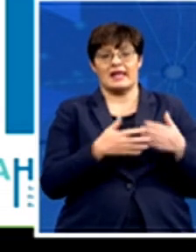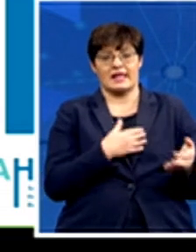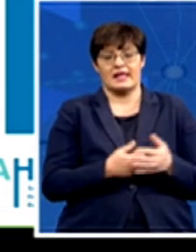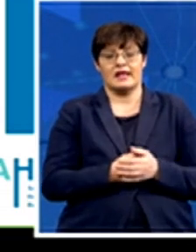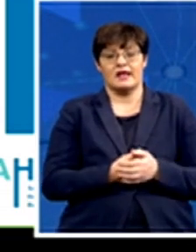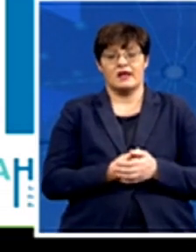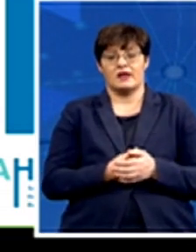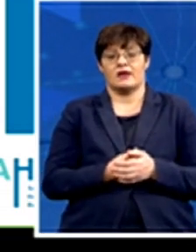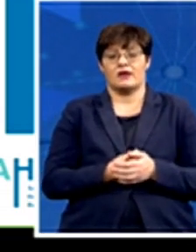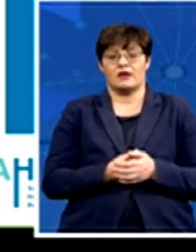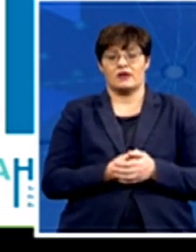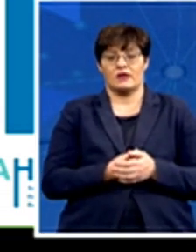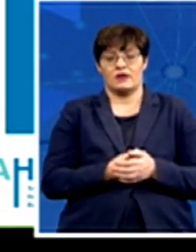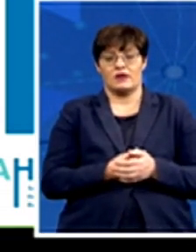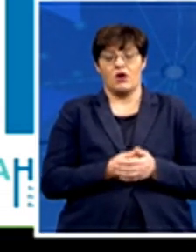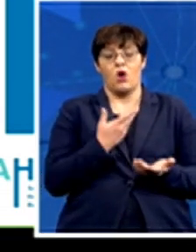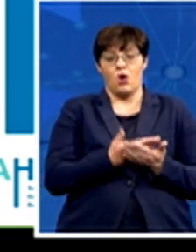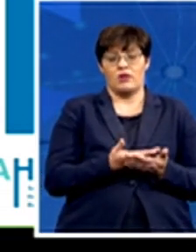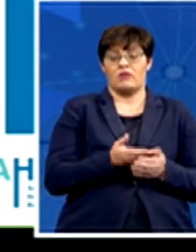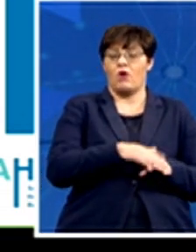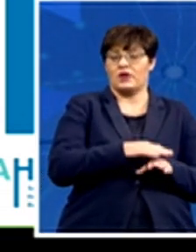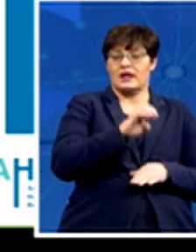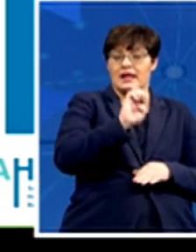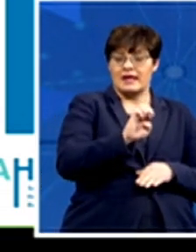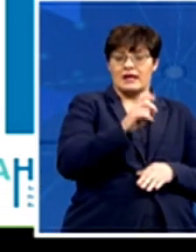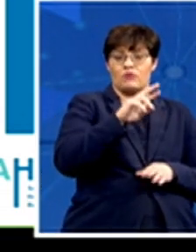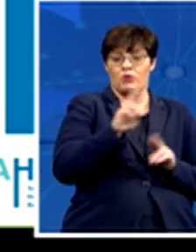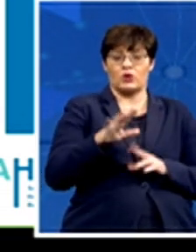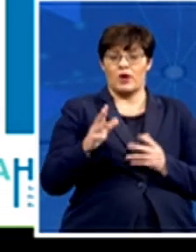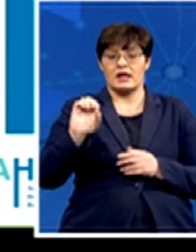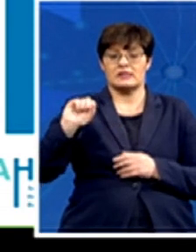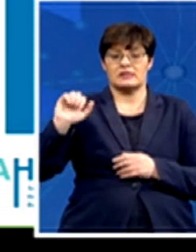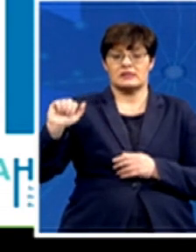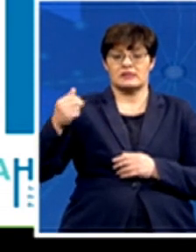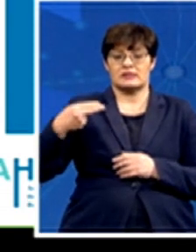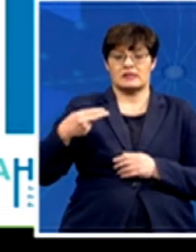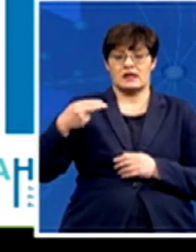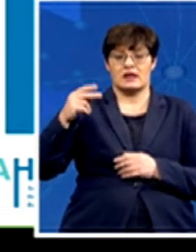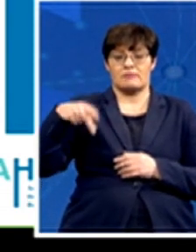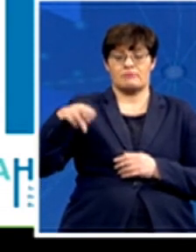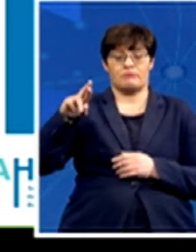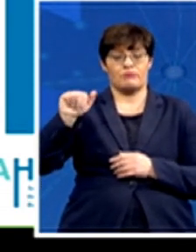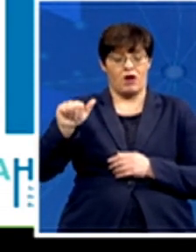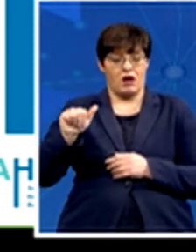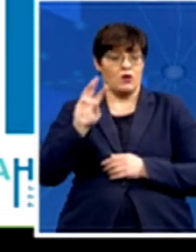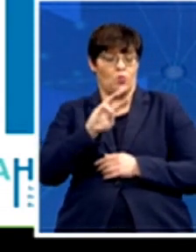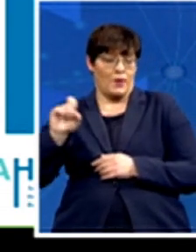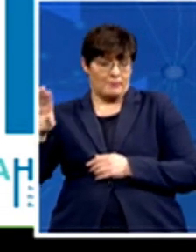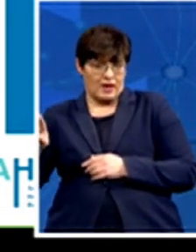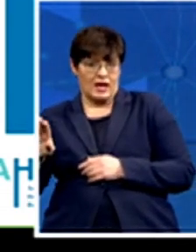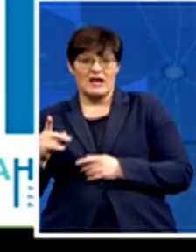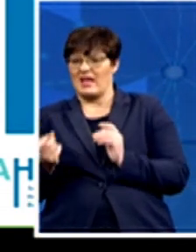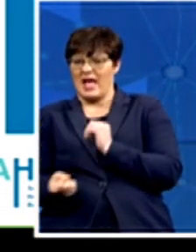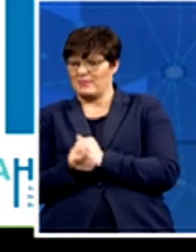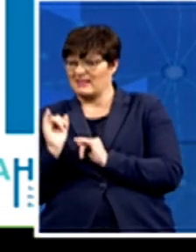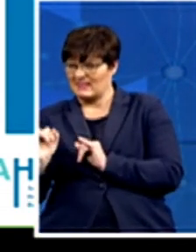e-reporting if you go on the SAHPRA website and then you look for reporting an adverse drug reaction or an adverse event. If you click on it, then it